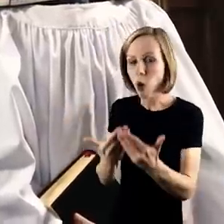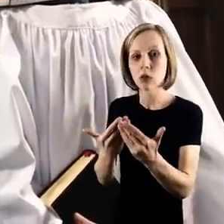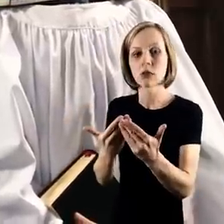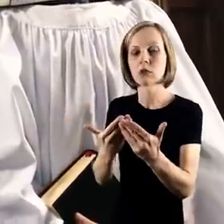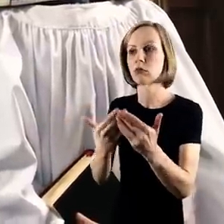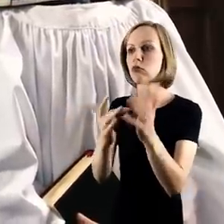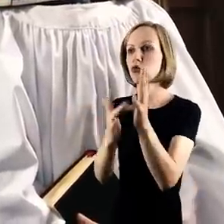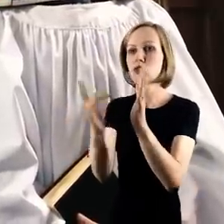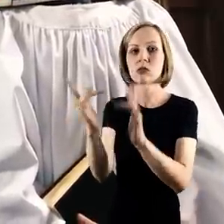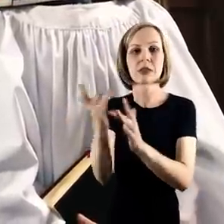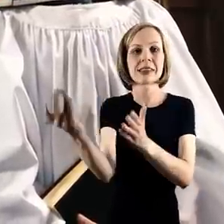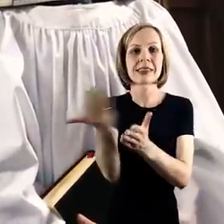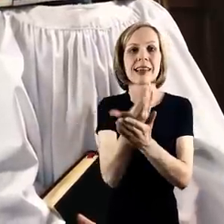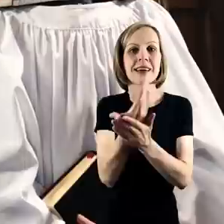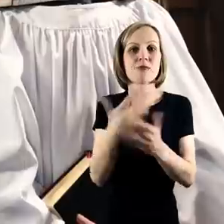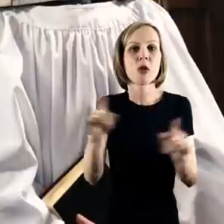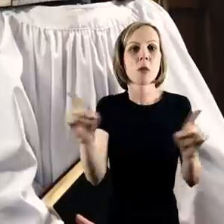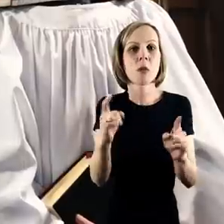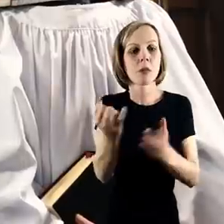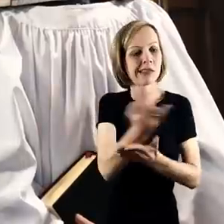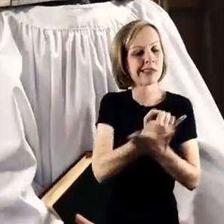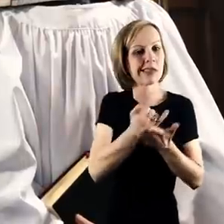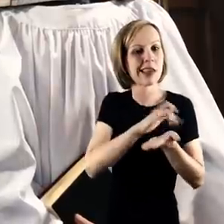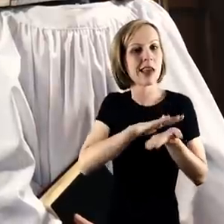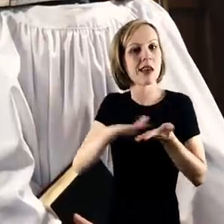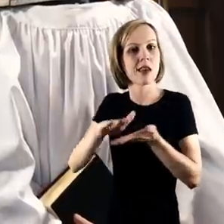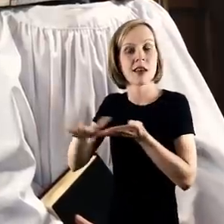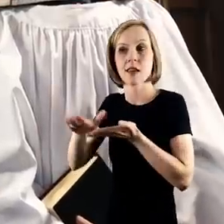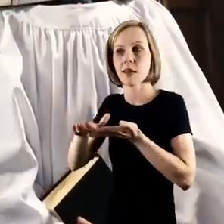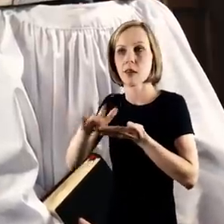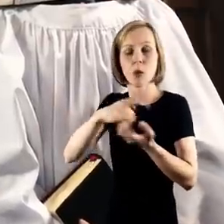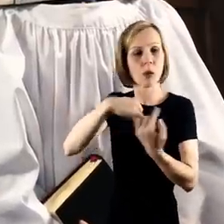him that he may heal us and set us free.